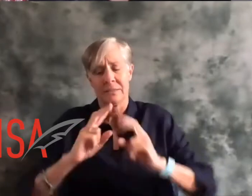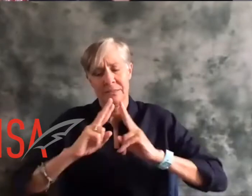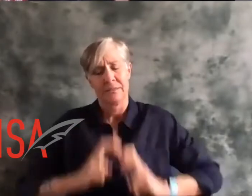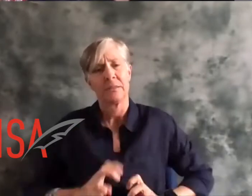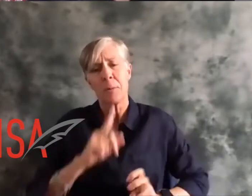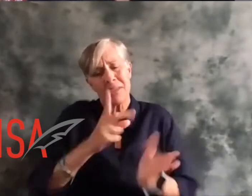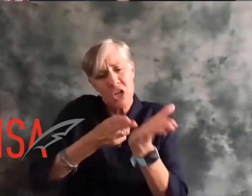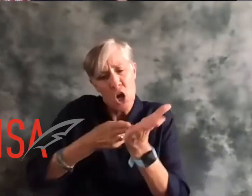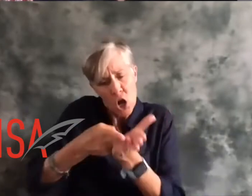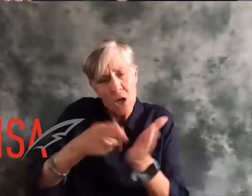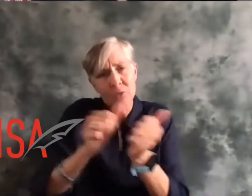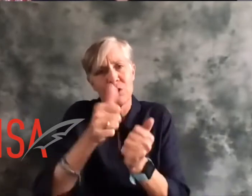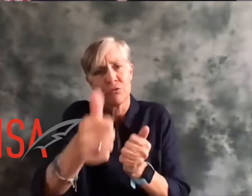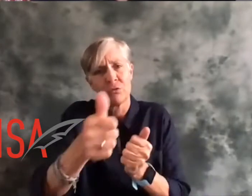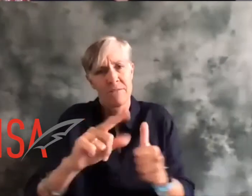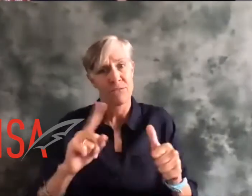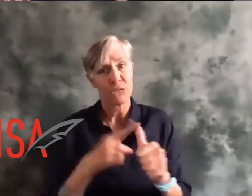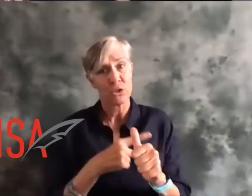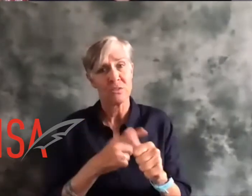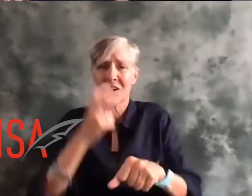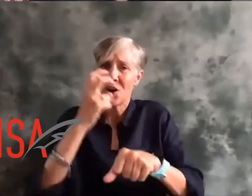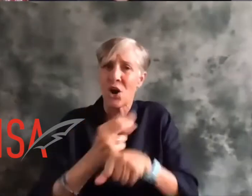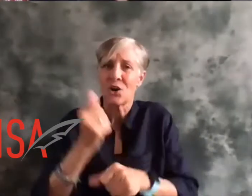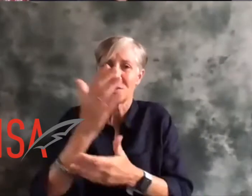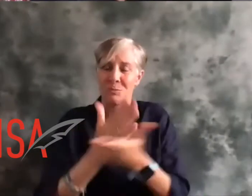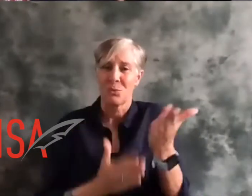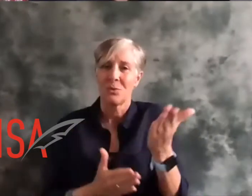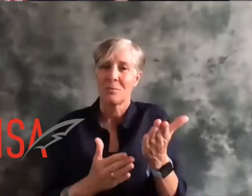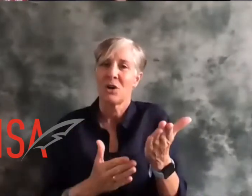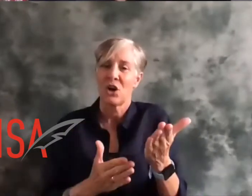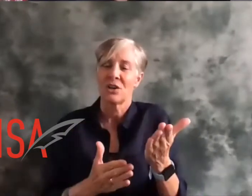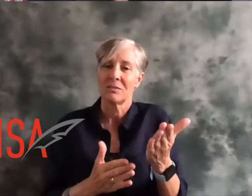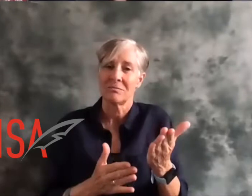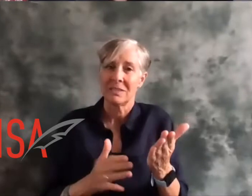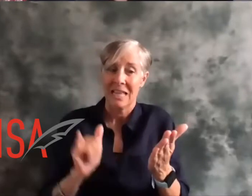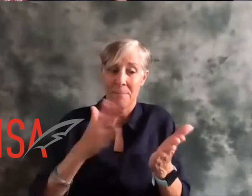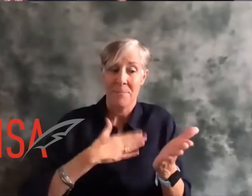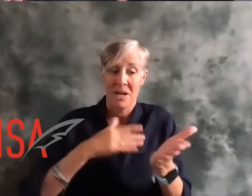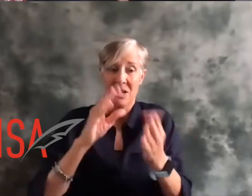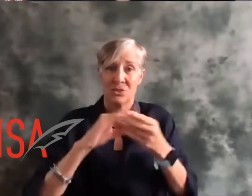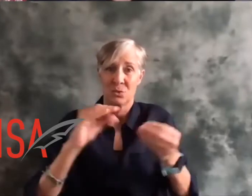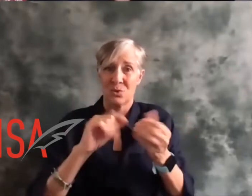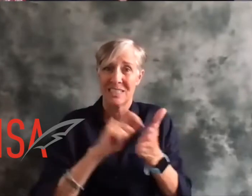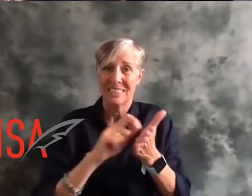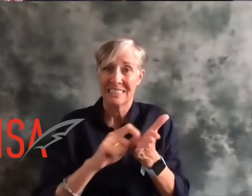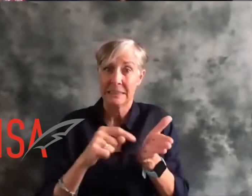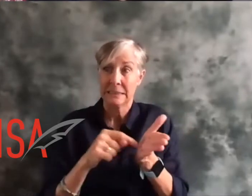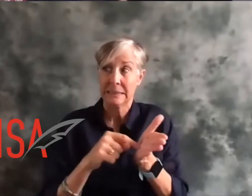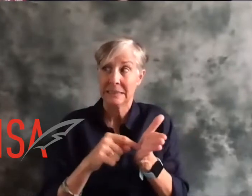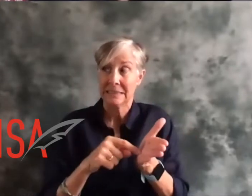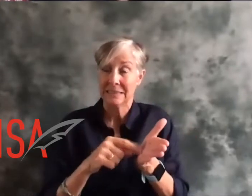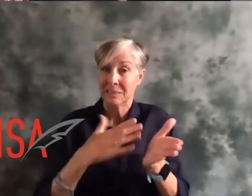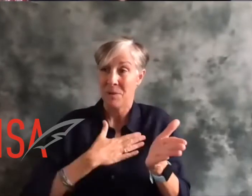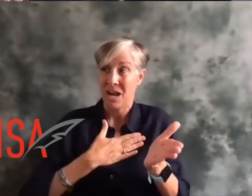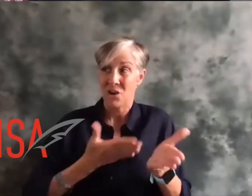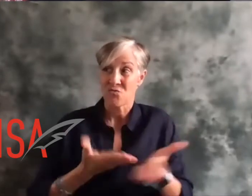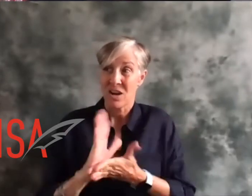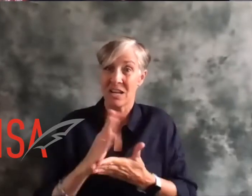Like, that's the the first point is the hardest one. Is this something you have a right to be